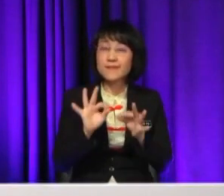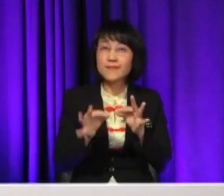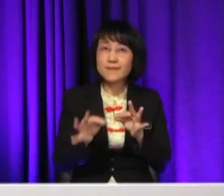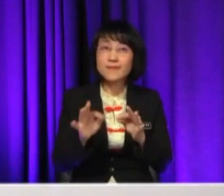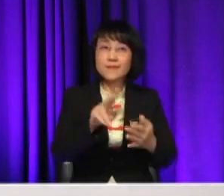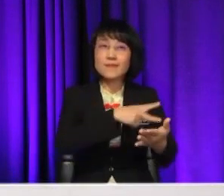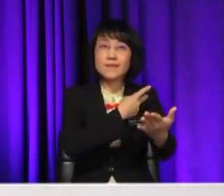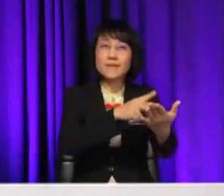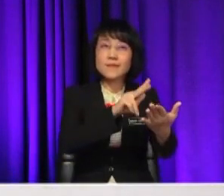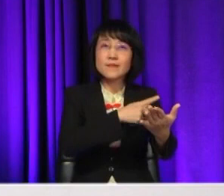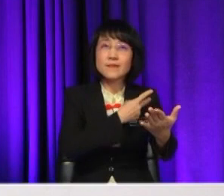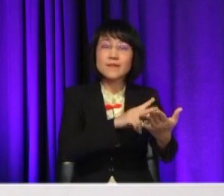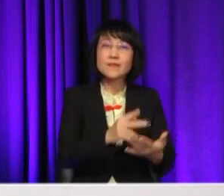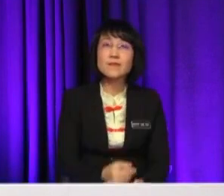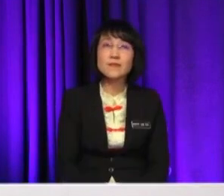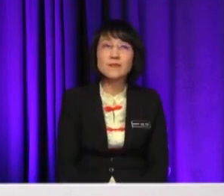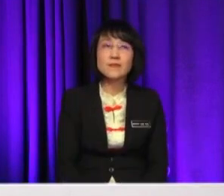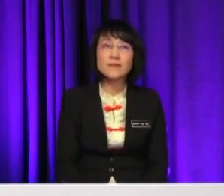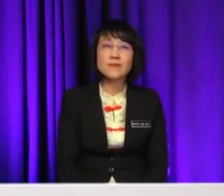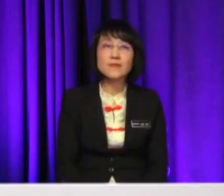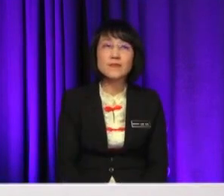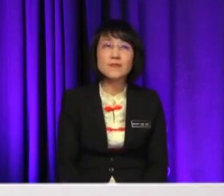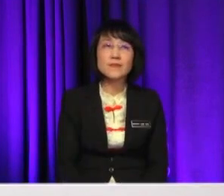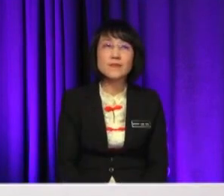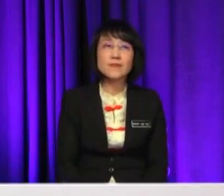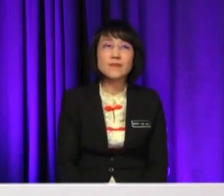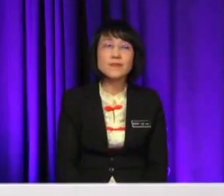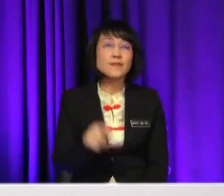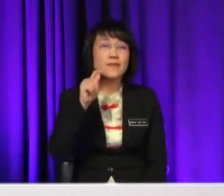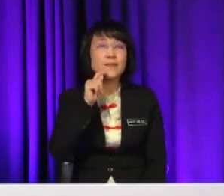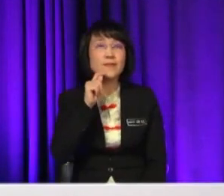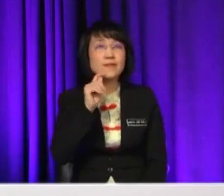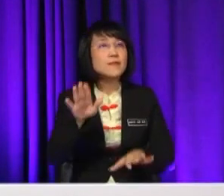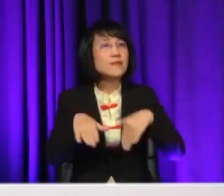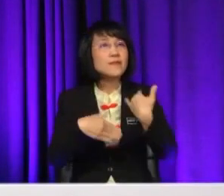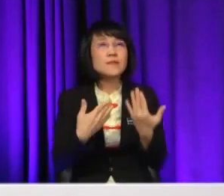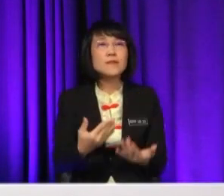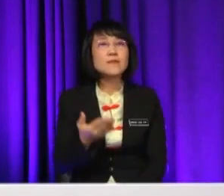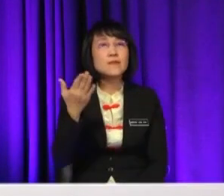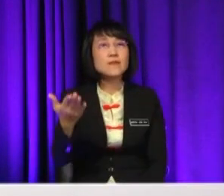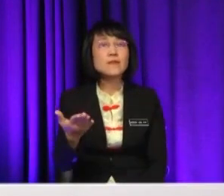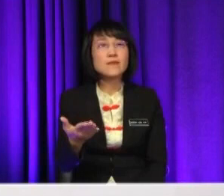Okay. Now, Ting, how do you usually interpret